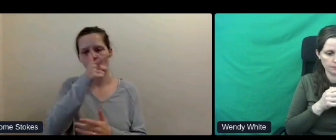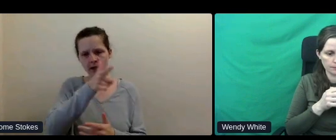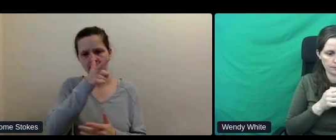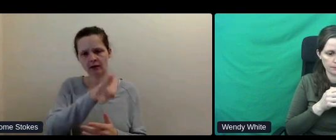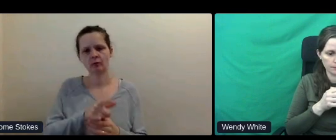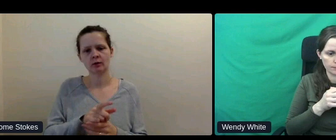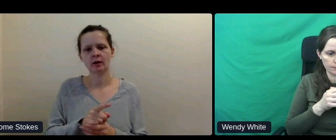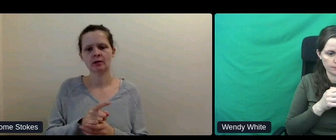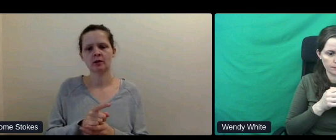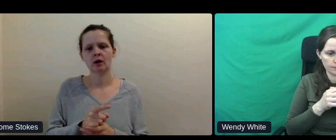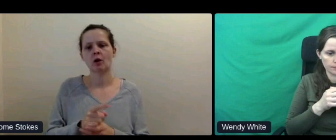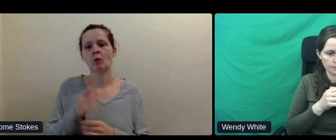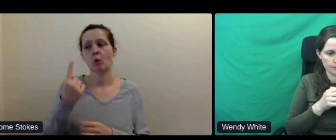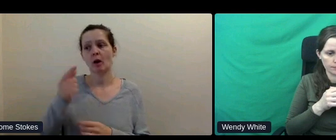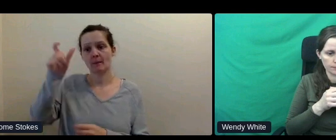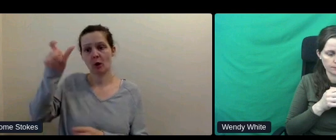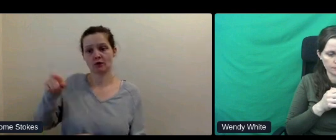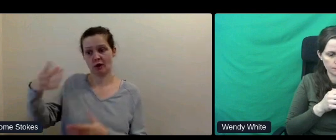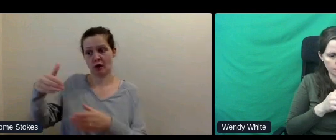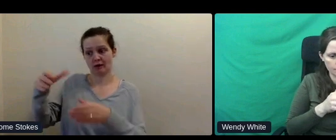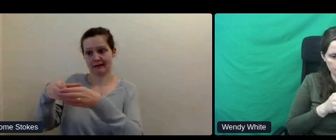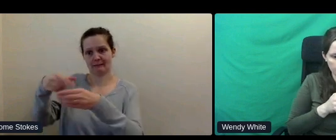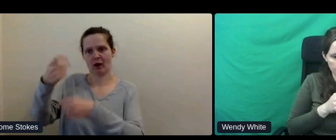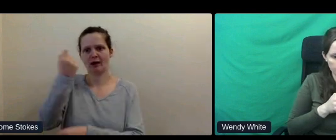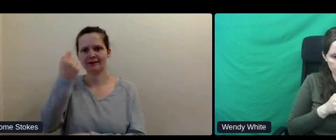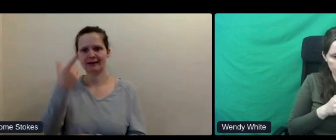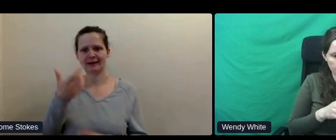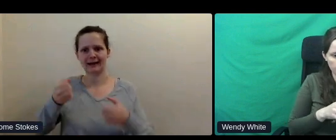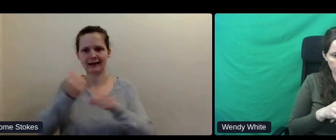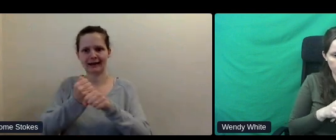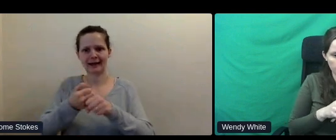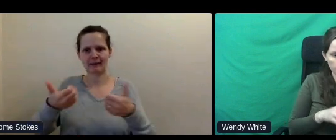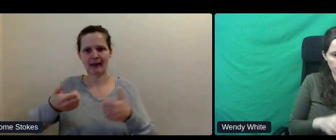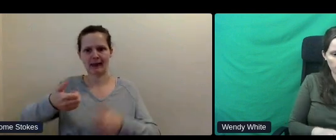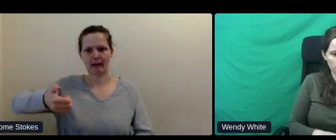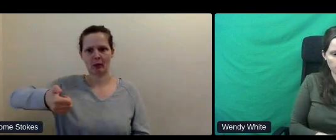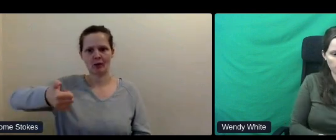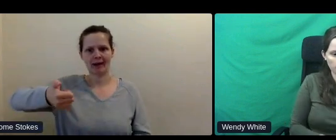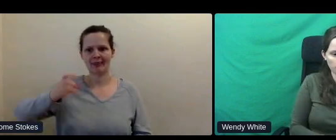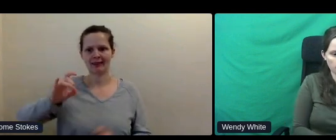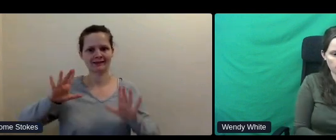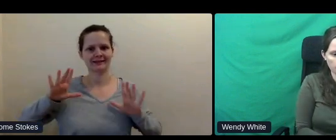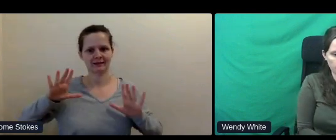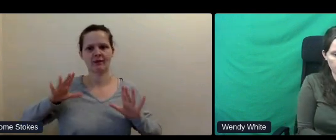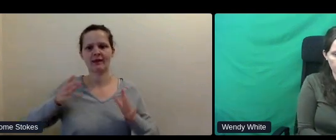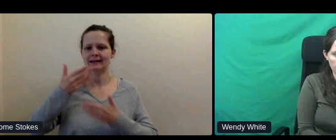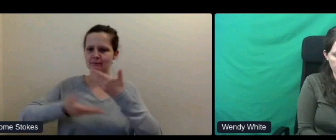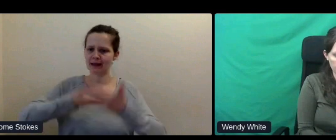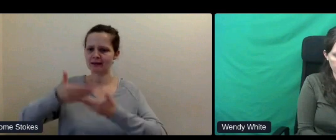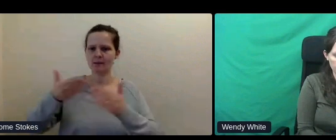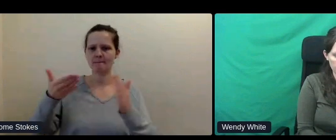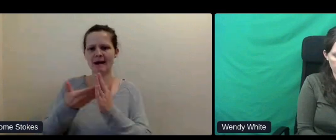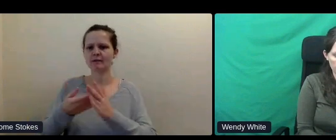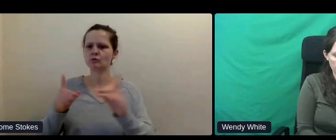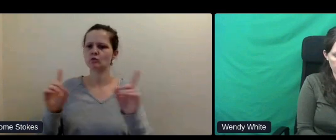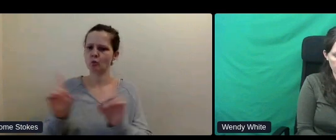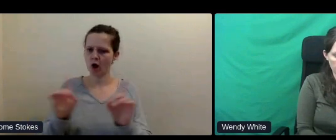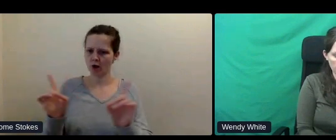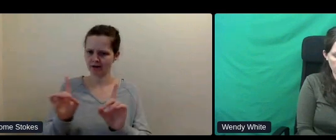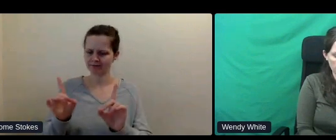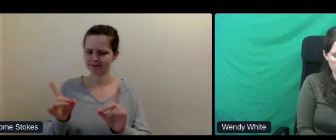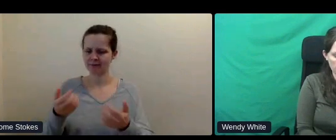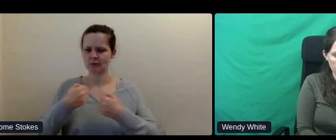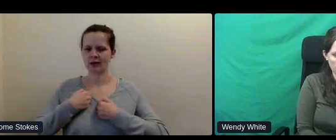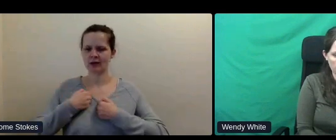very well and gave us insight into the barriers and blockers that our controls presented. It gave us a unique insight into how to approach